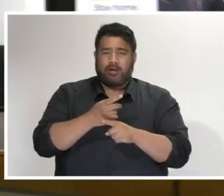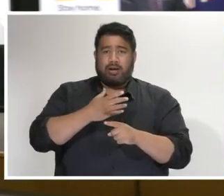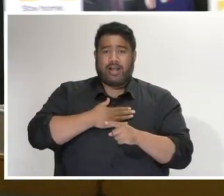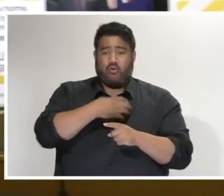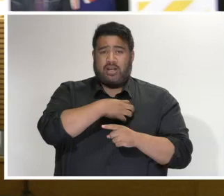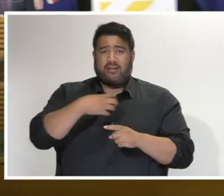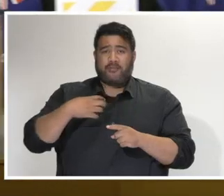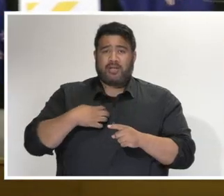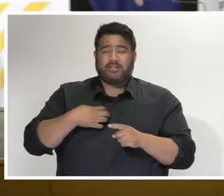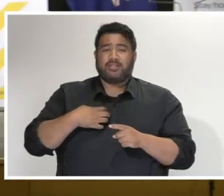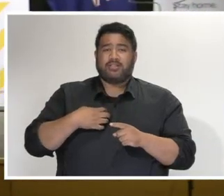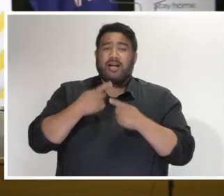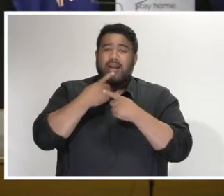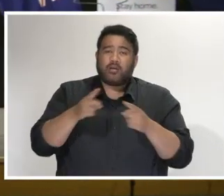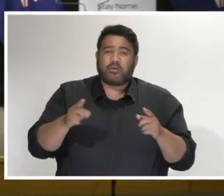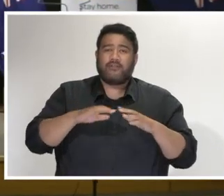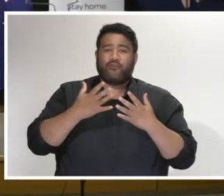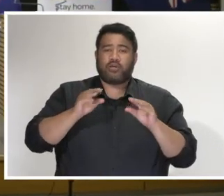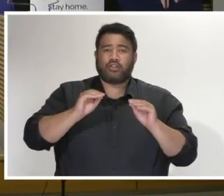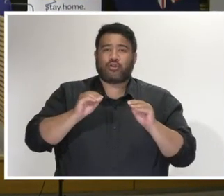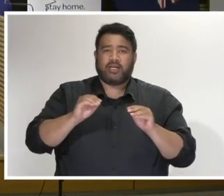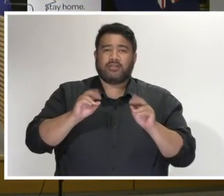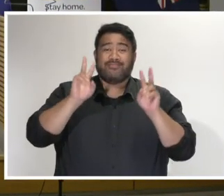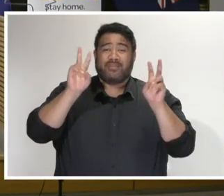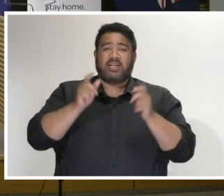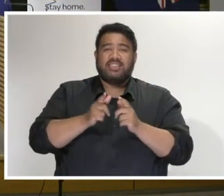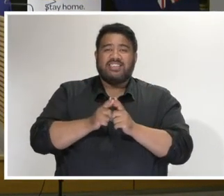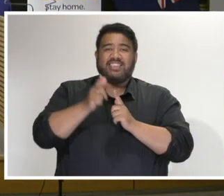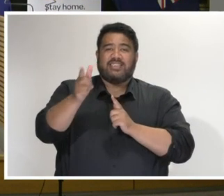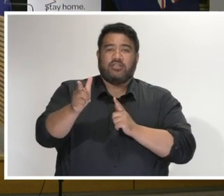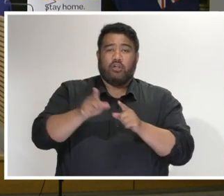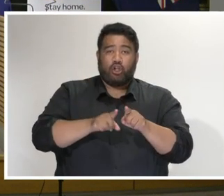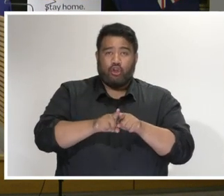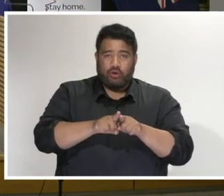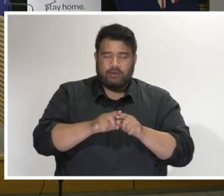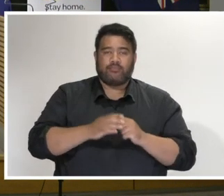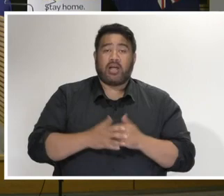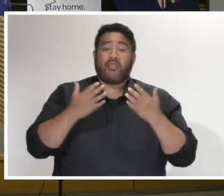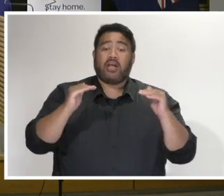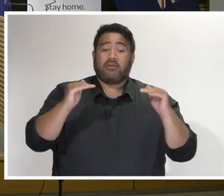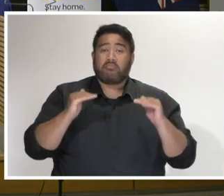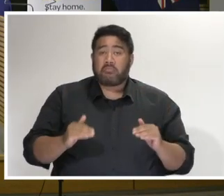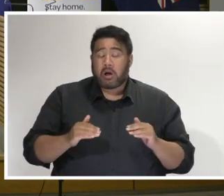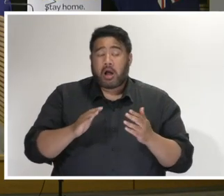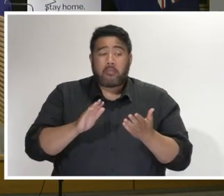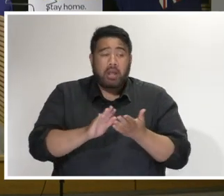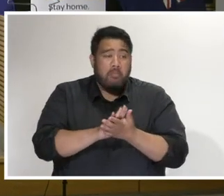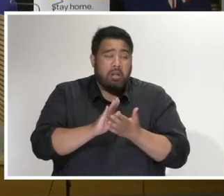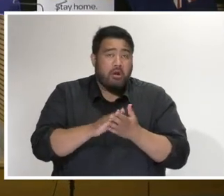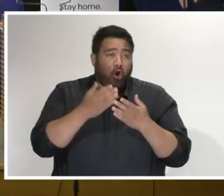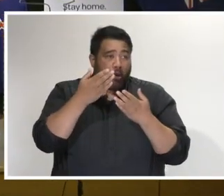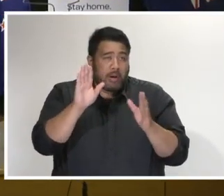learning announcement for you all, then happy to take some questions, and then if we have time and there is an appetite for it, happy to do a little bit of show and